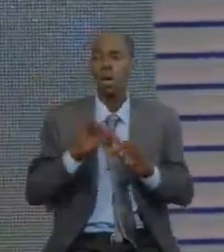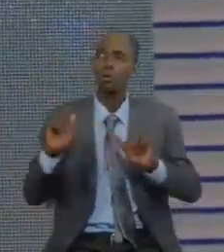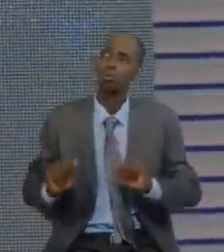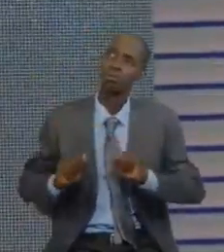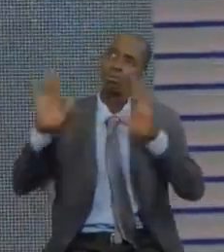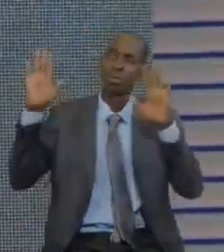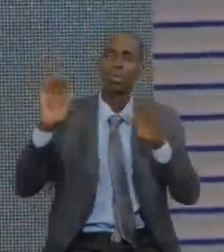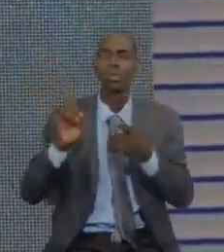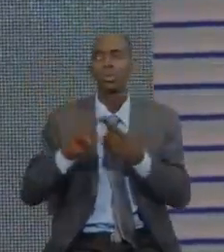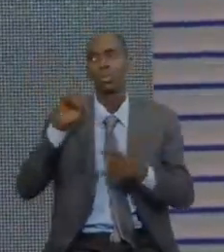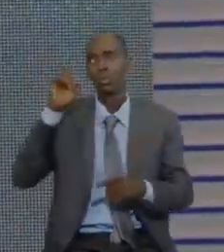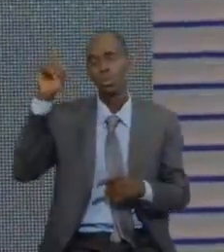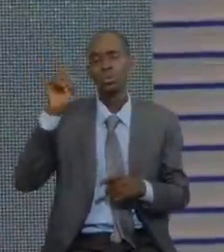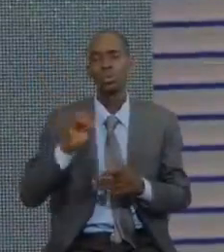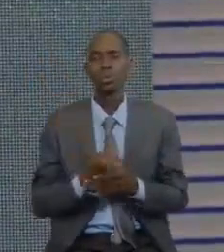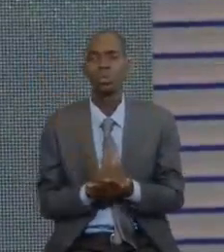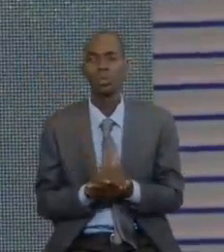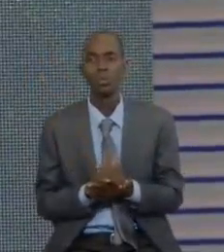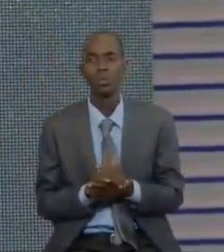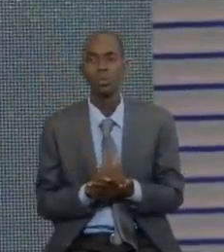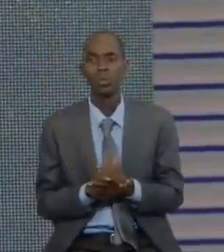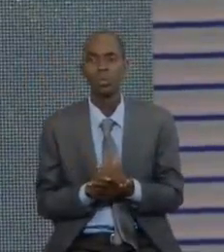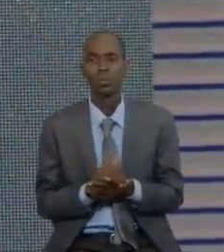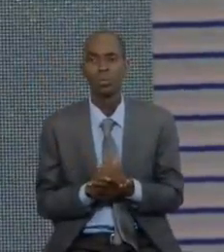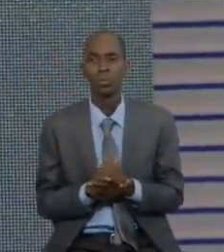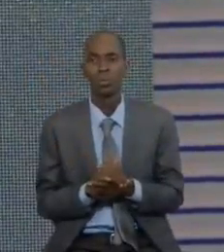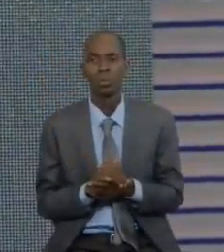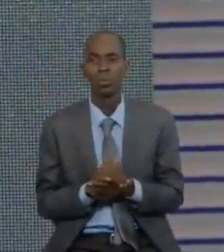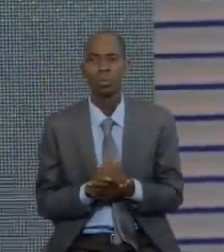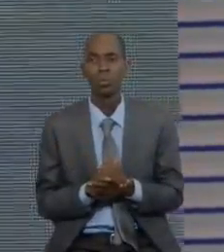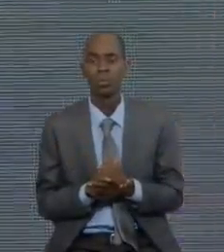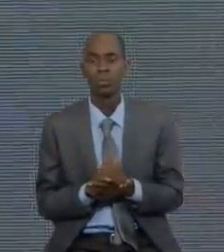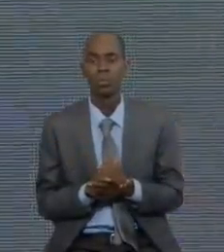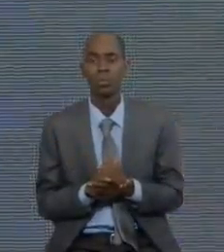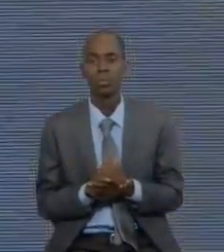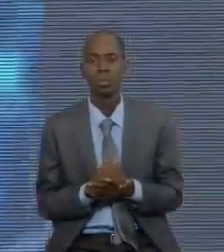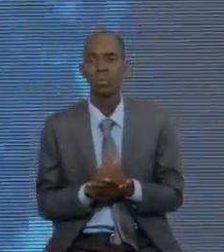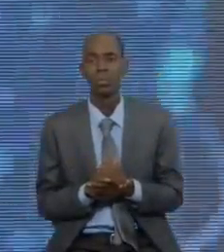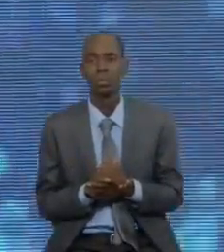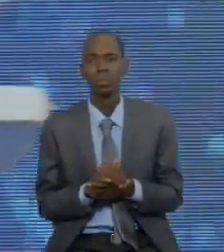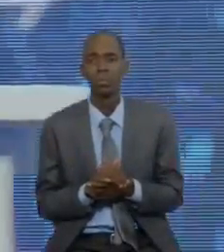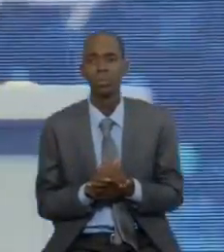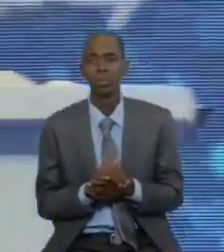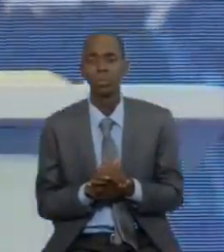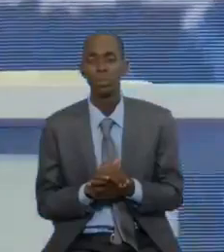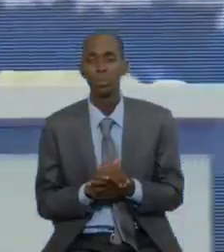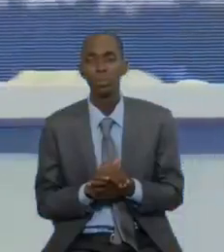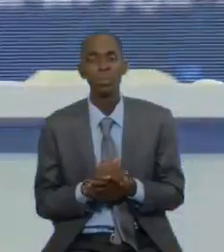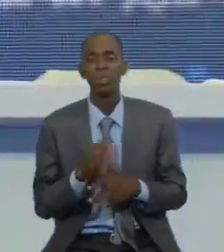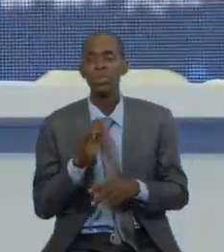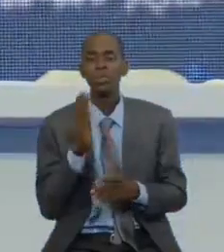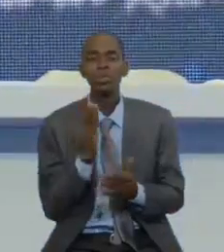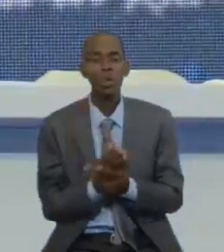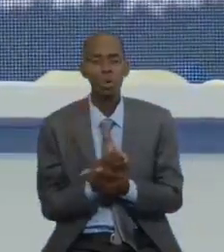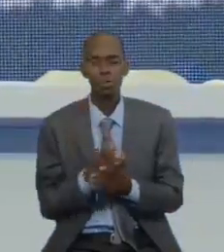surrender unto you. Don't pass by anymore.